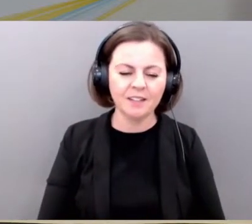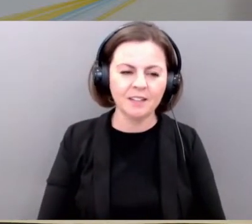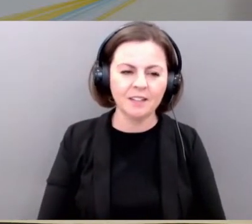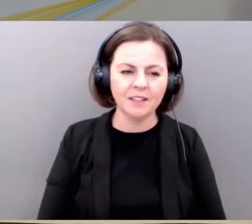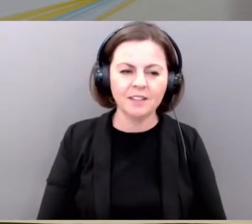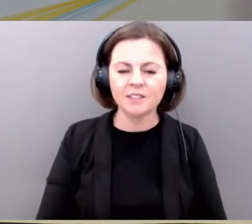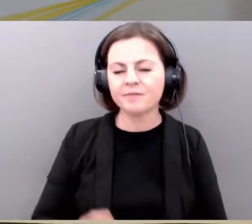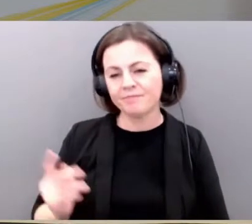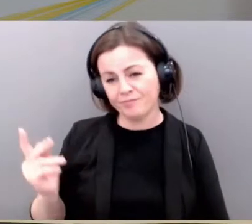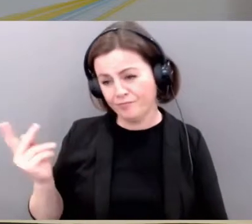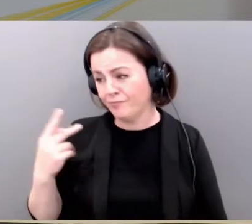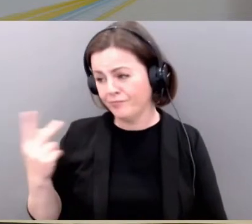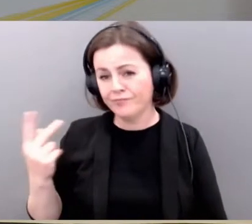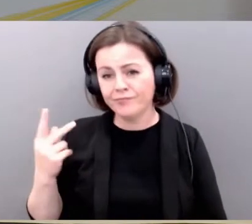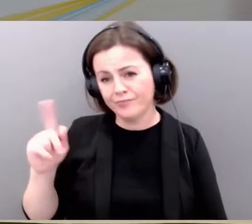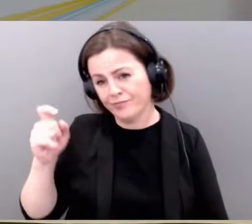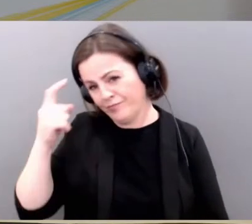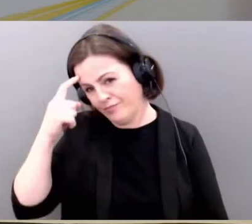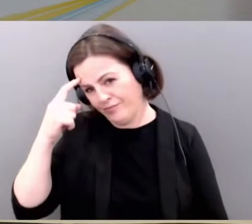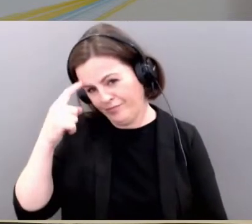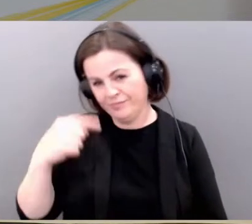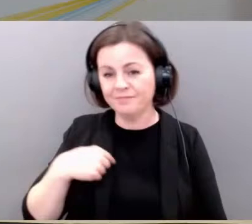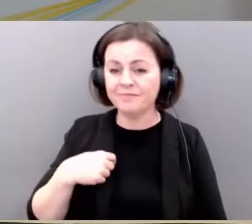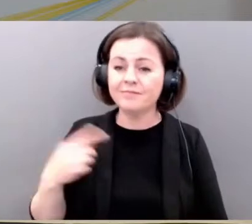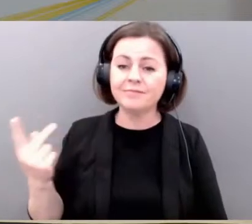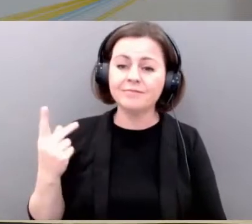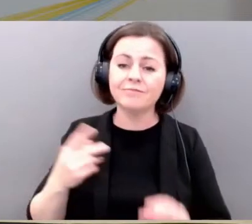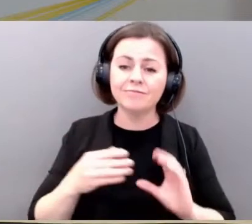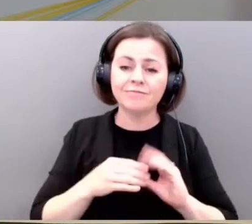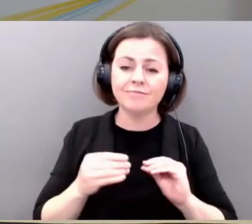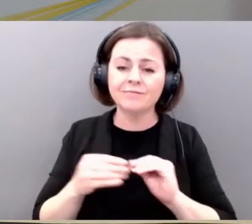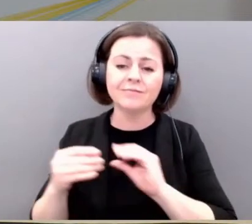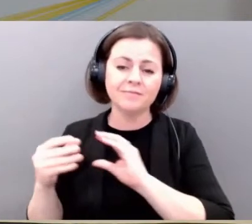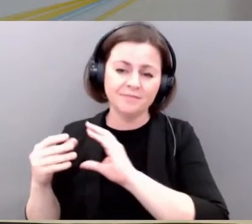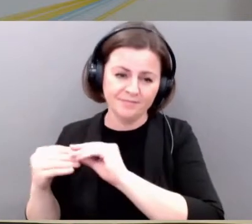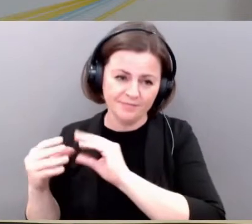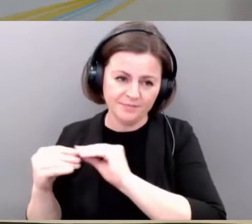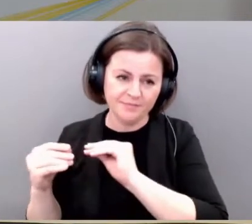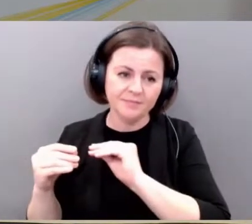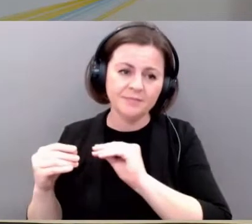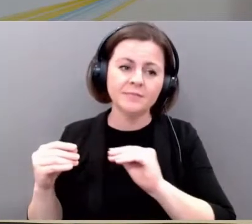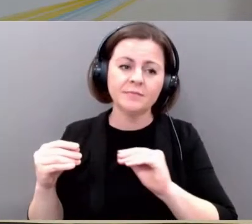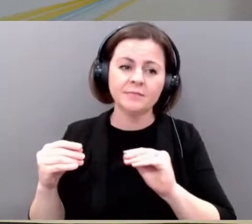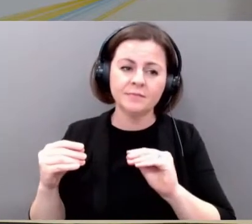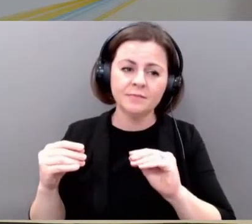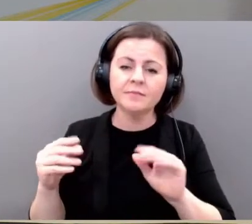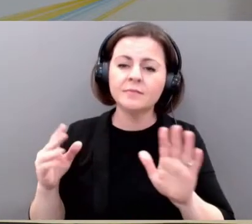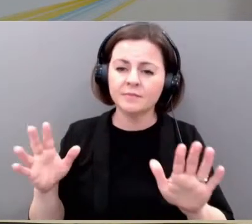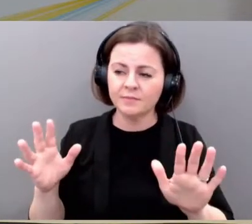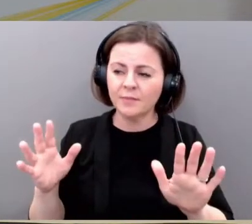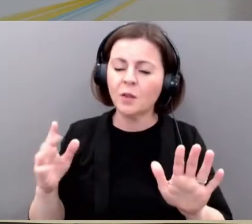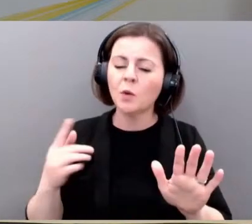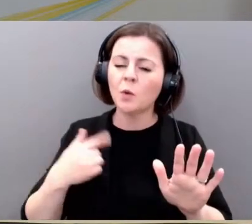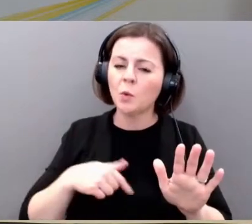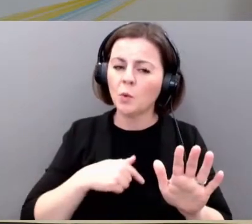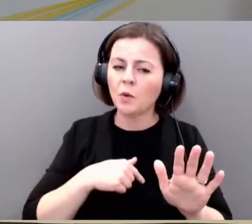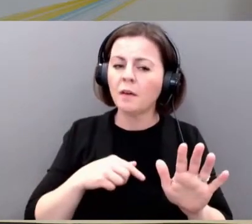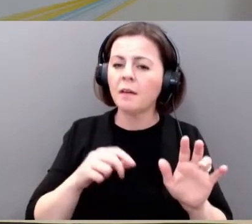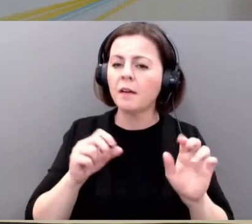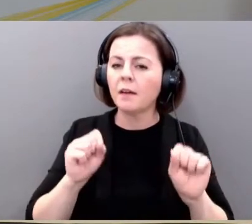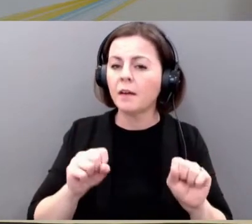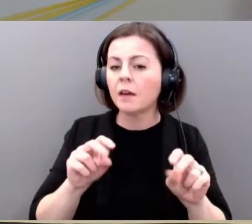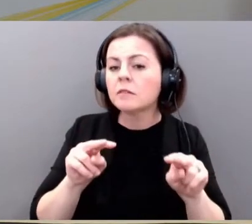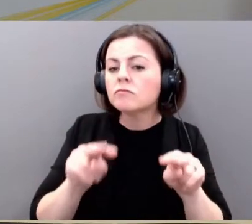mentioned, that we are certainly able to take a look at how we